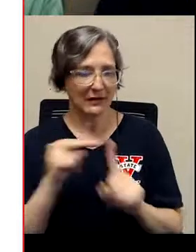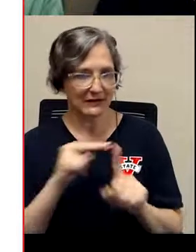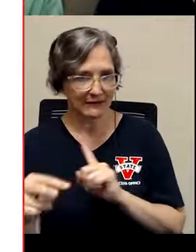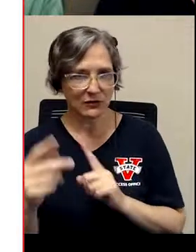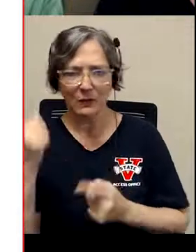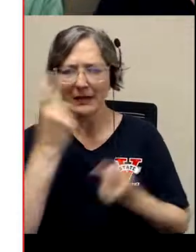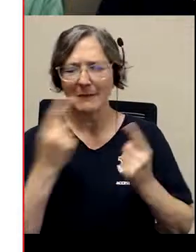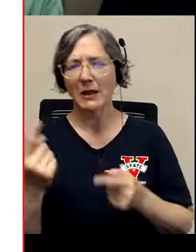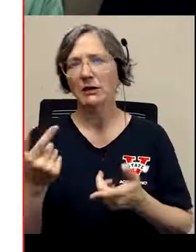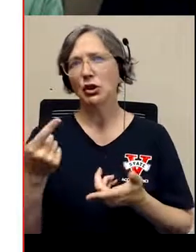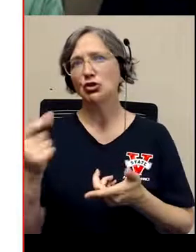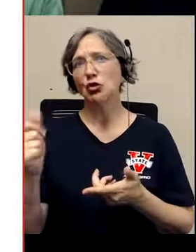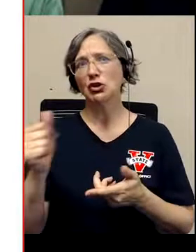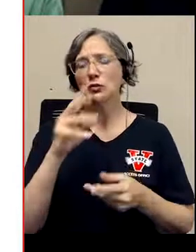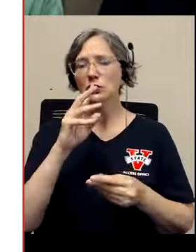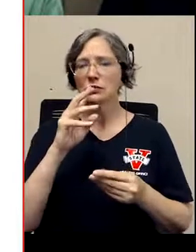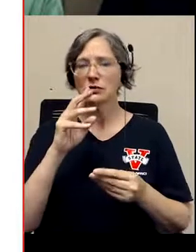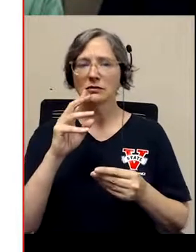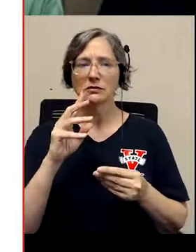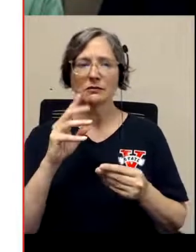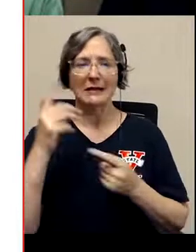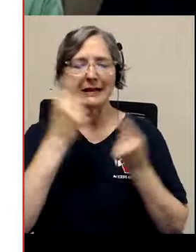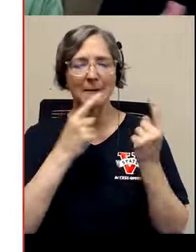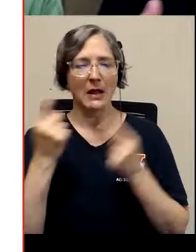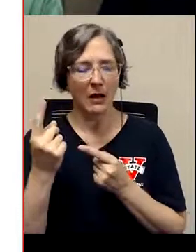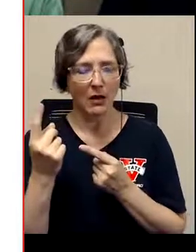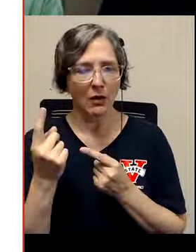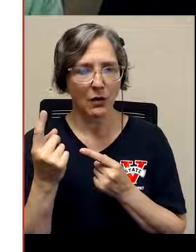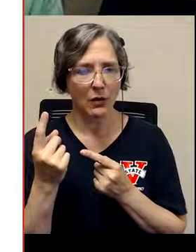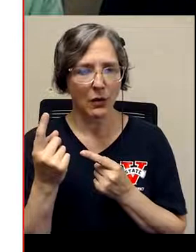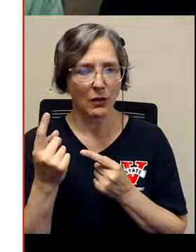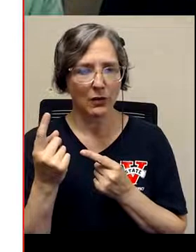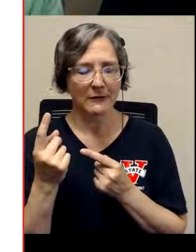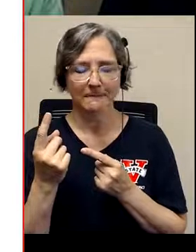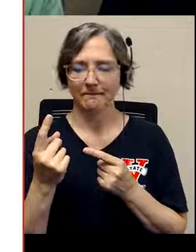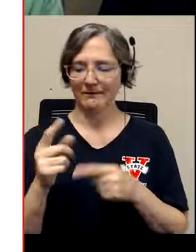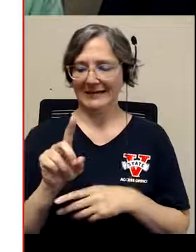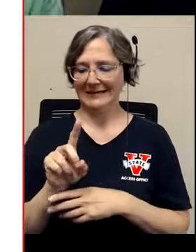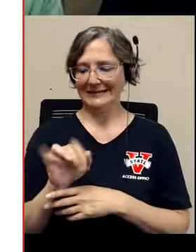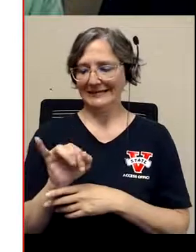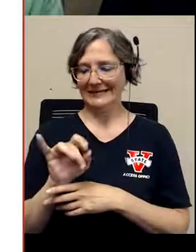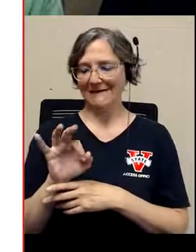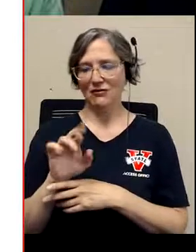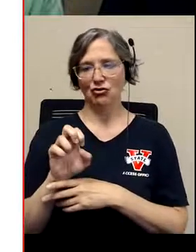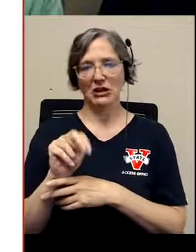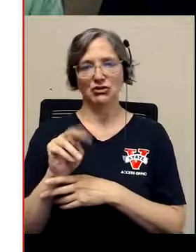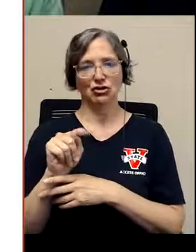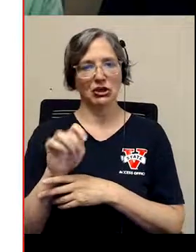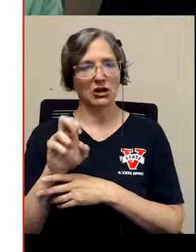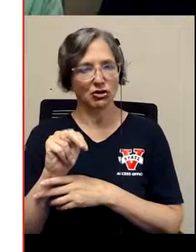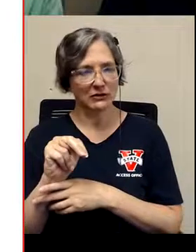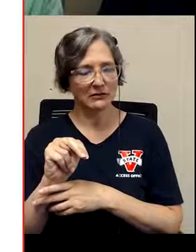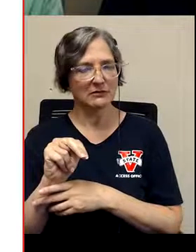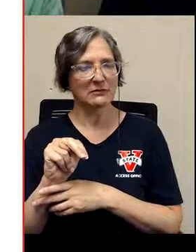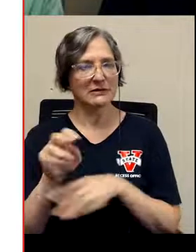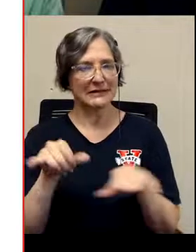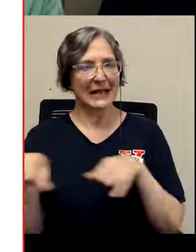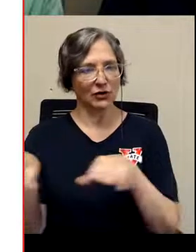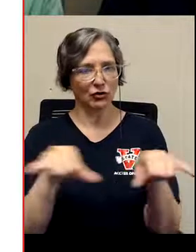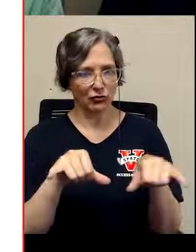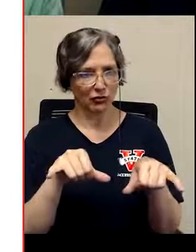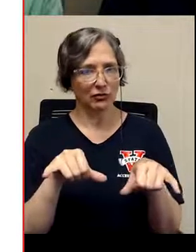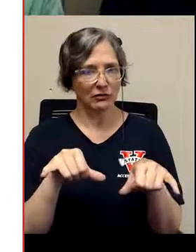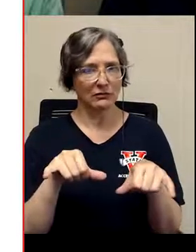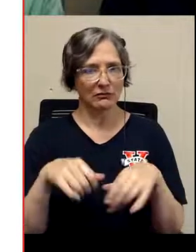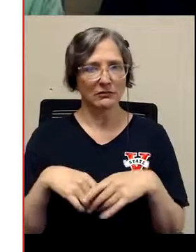in Georgia, we think a lot about TEKS. We think a lot about the differentiation standard, which I think is number 5 on TEKS, and for our